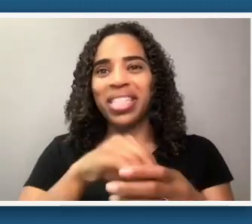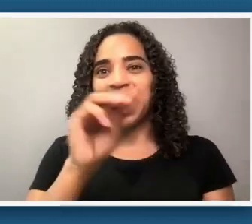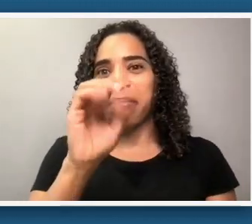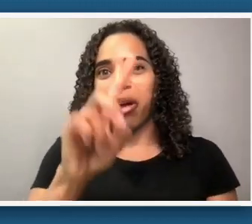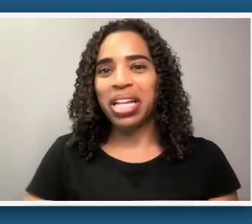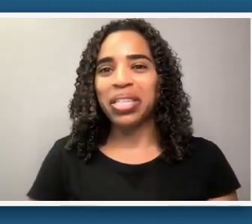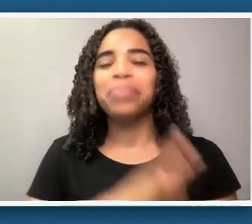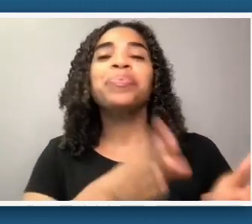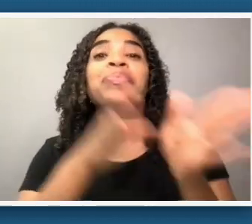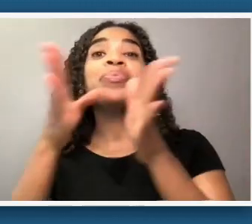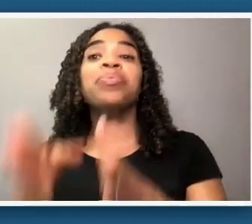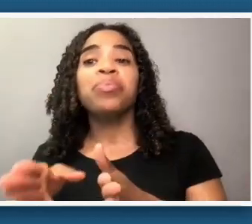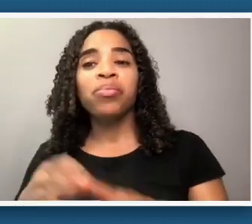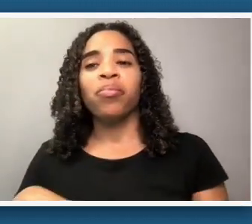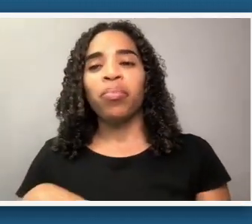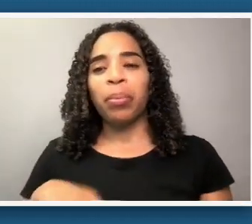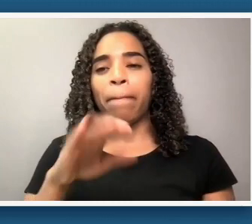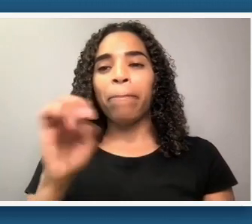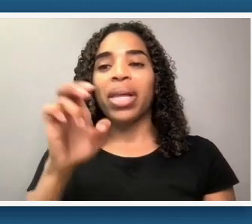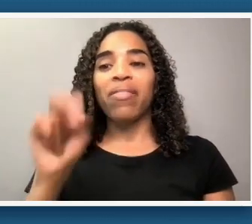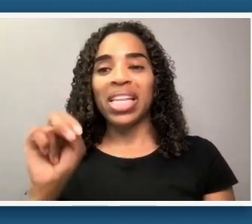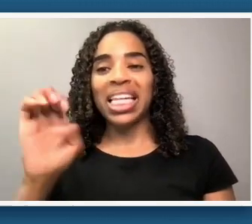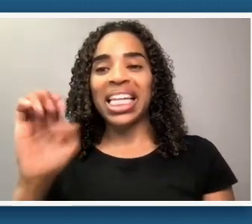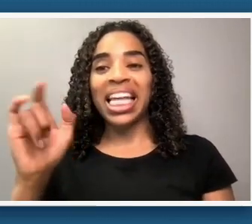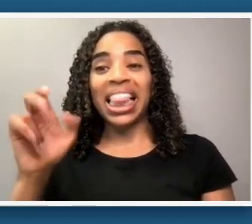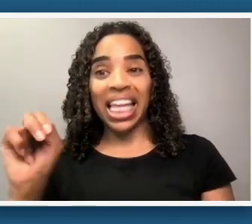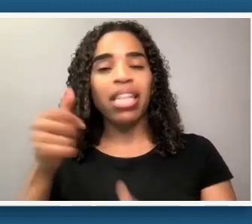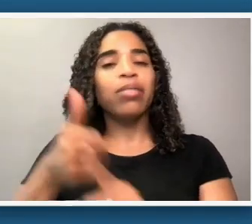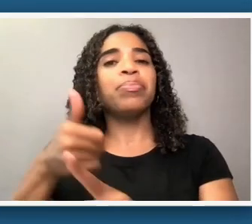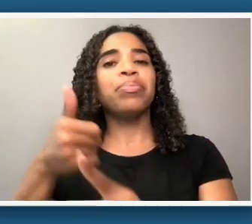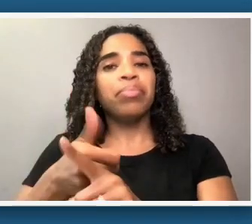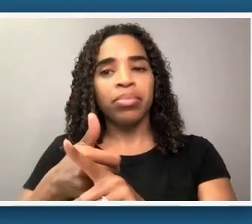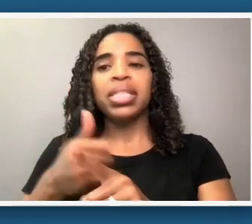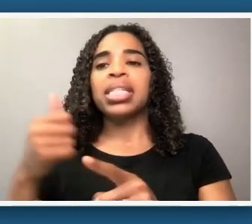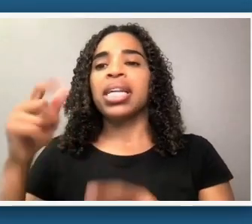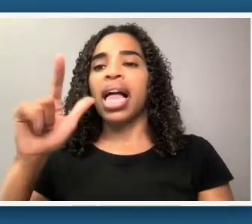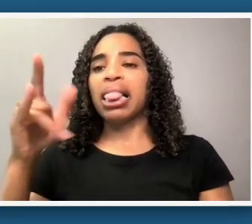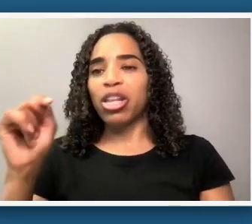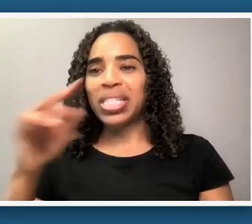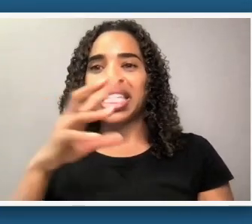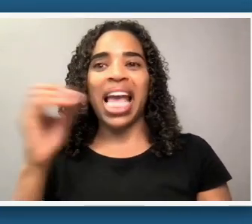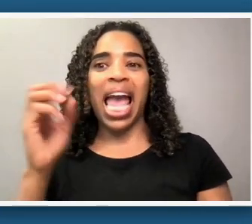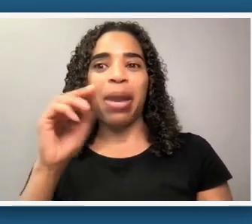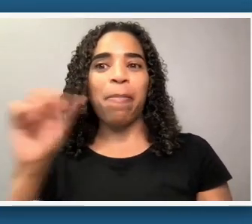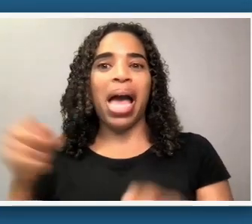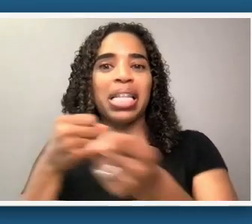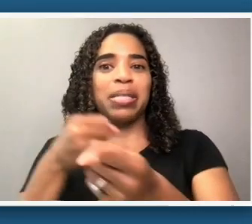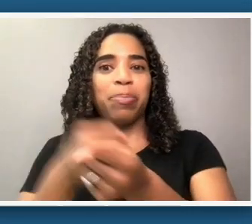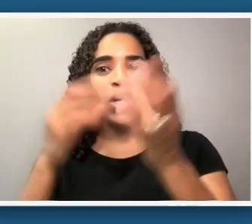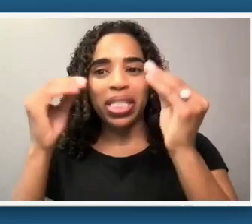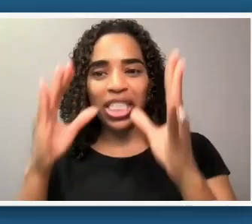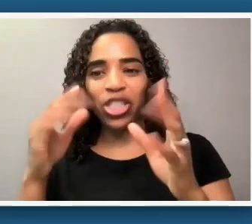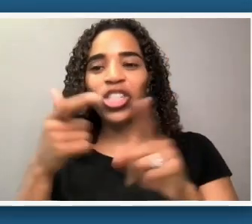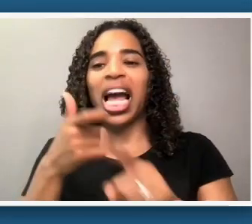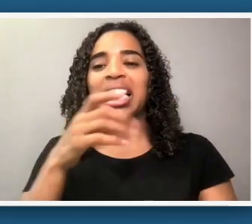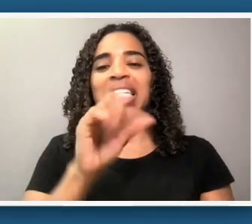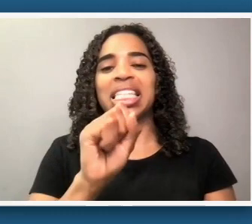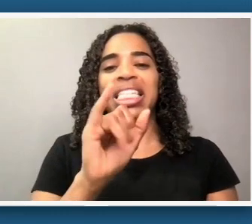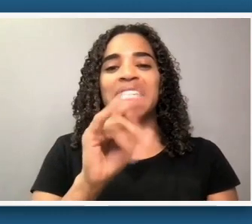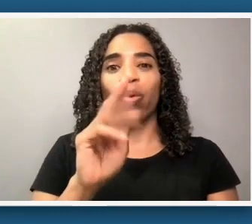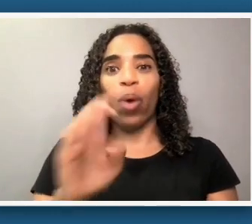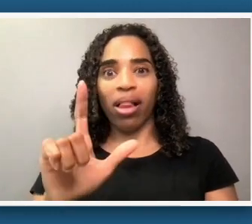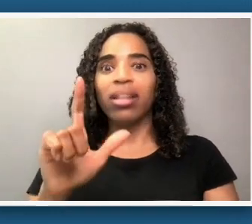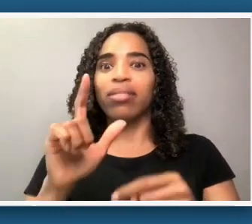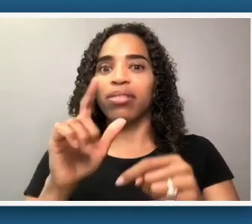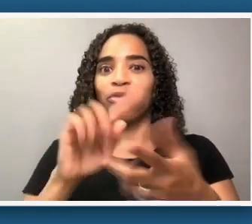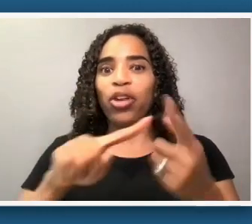also joined today by Eveleen Eaton, who is a literacy and math support teacher at Sidwell Friends School, an elementary school